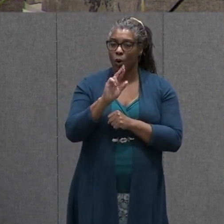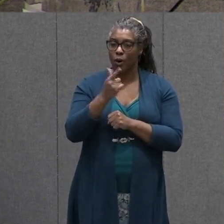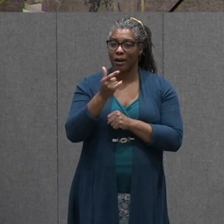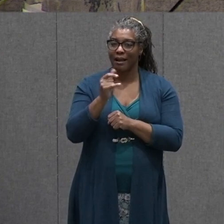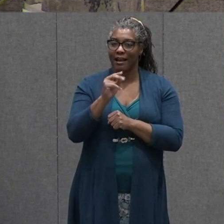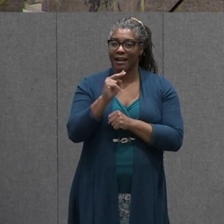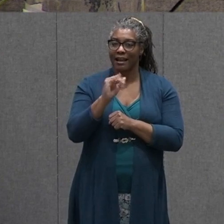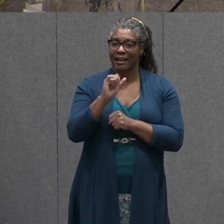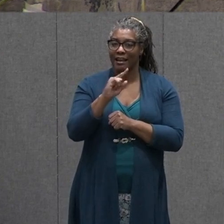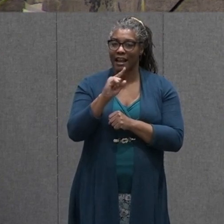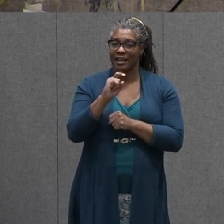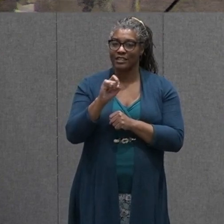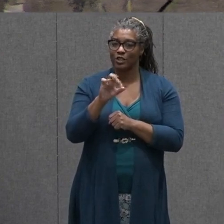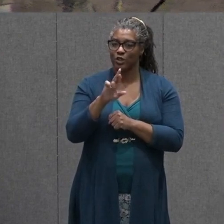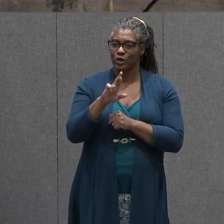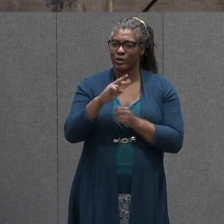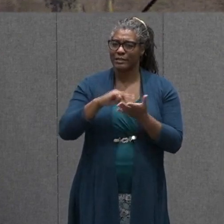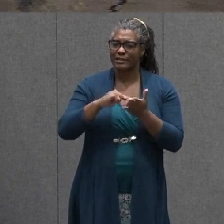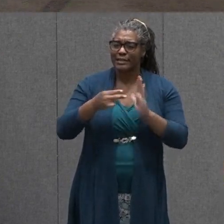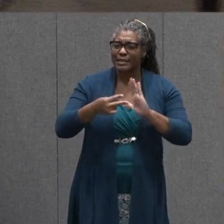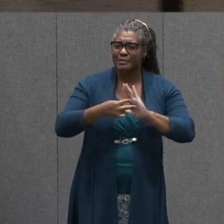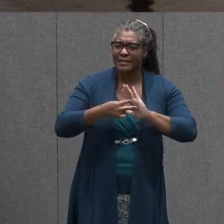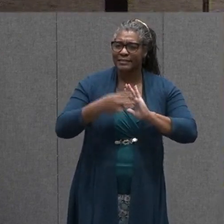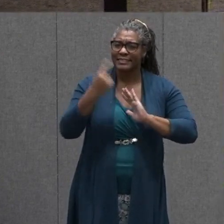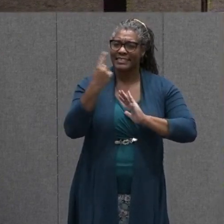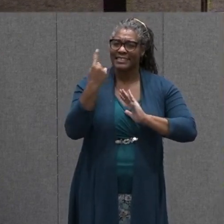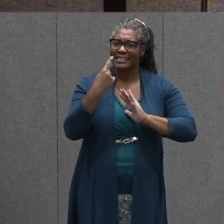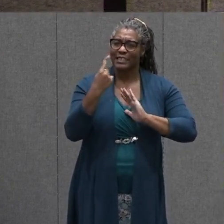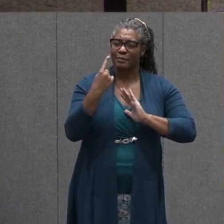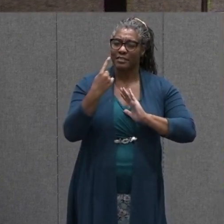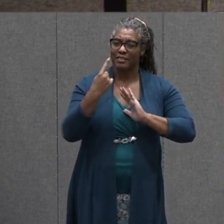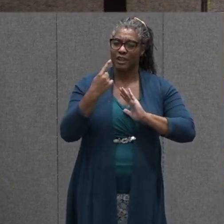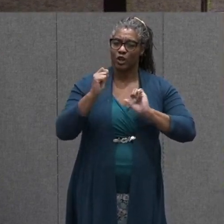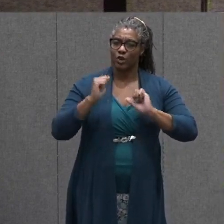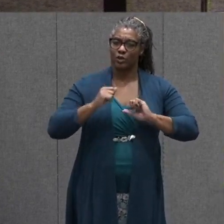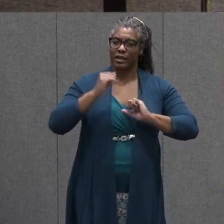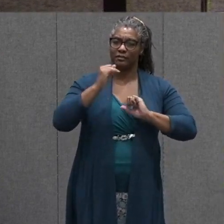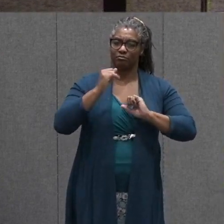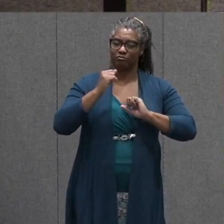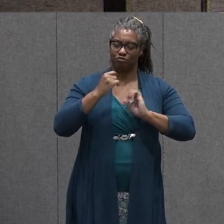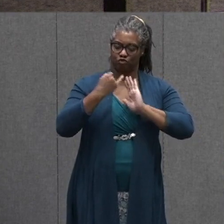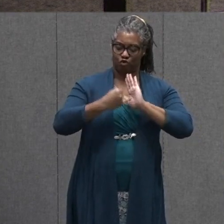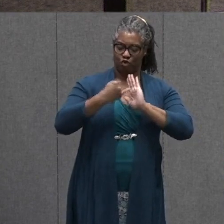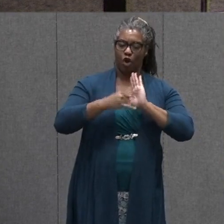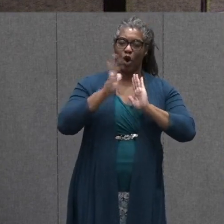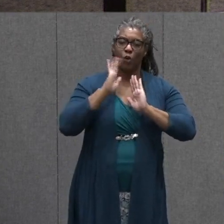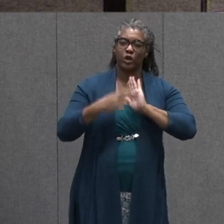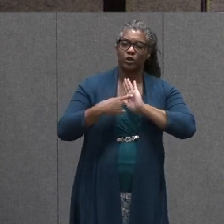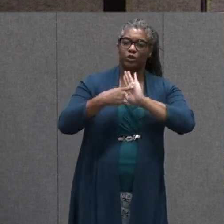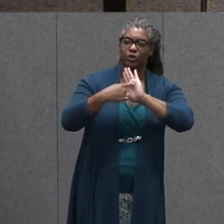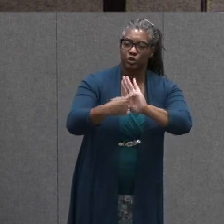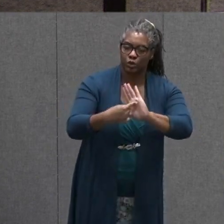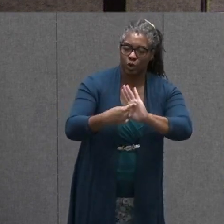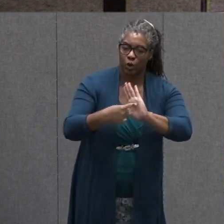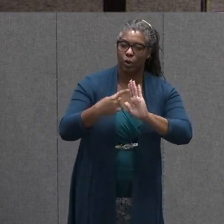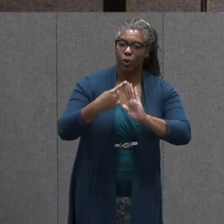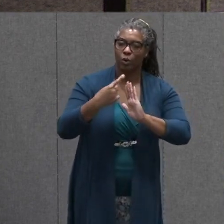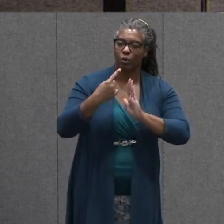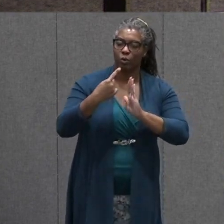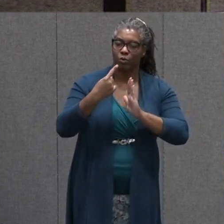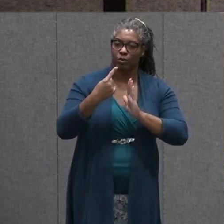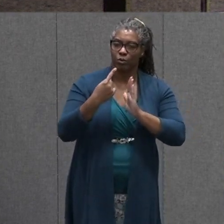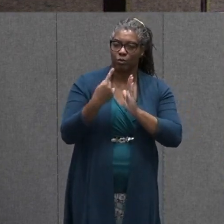words today. And I'm going to show you just the word, and we're not going to talk about what it means yet. But I want you to look at the word, and I want you to look